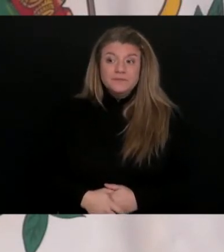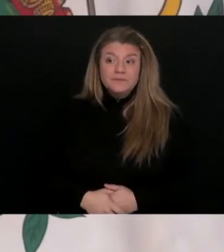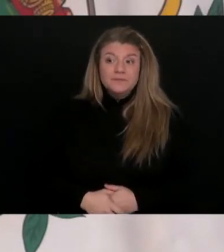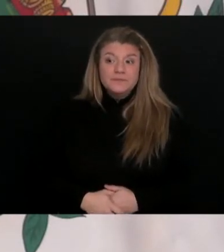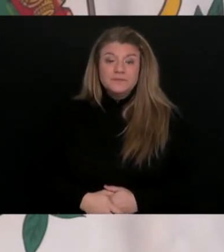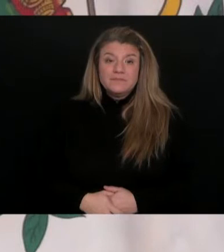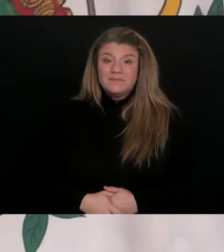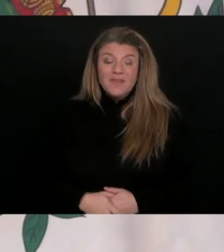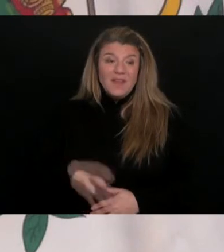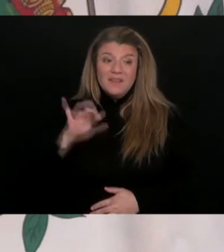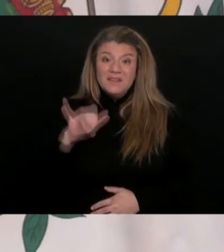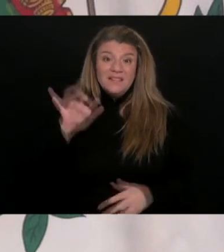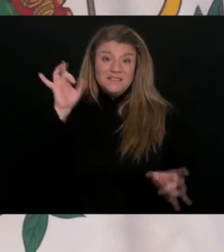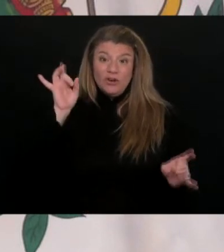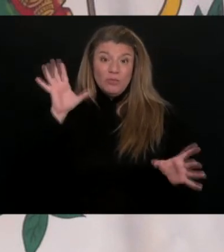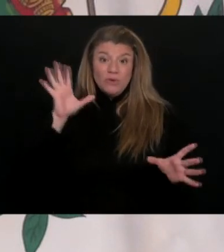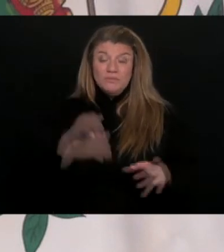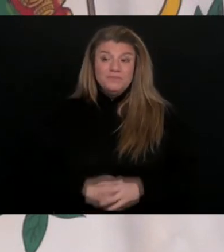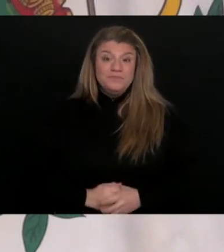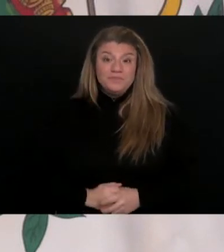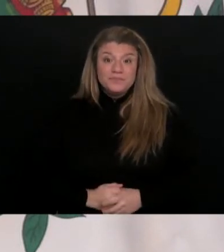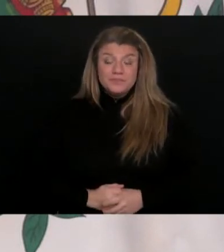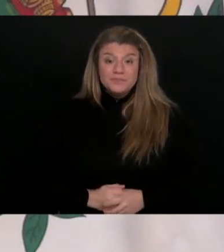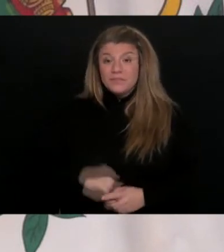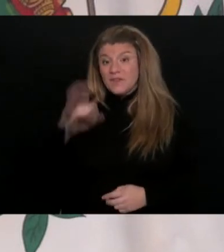It's terrible. The